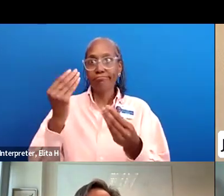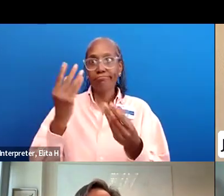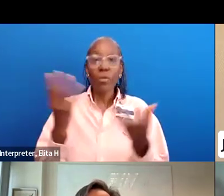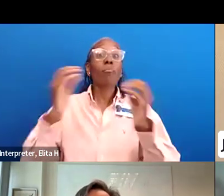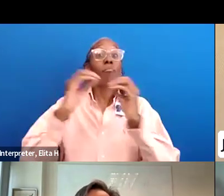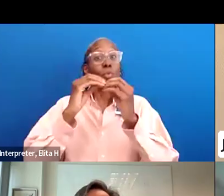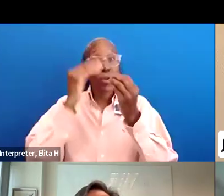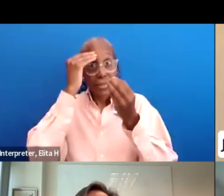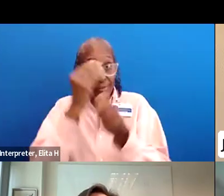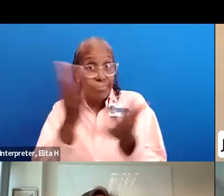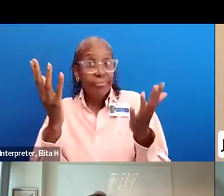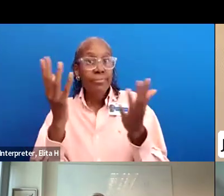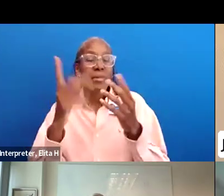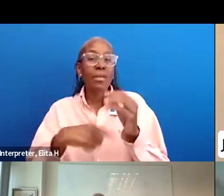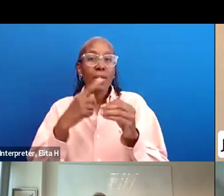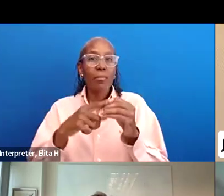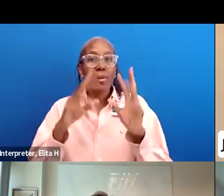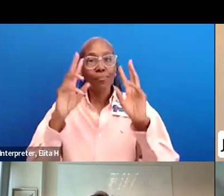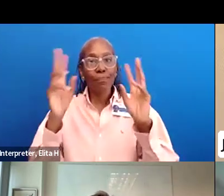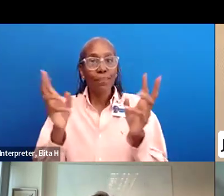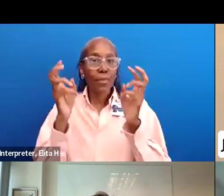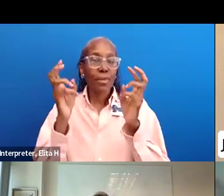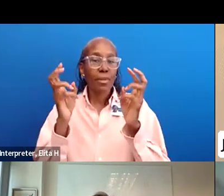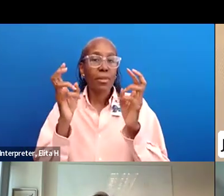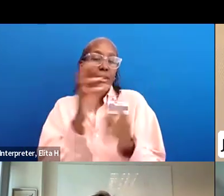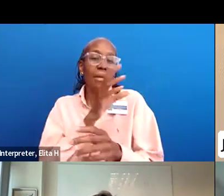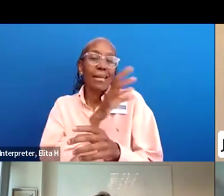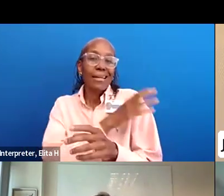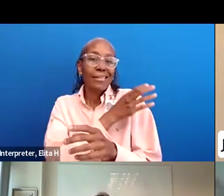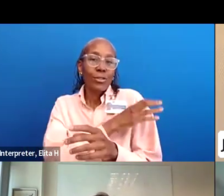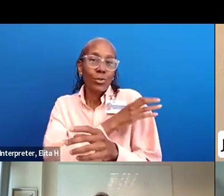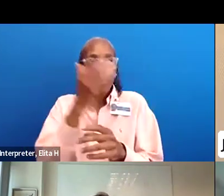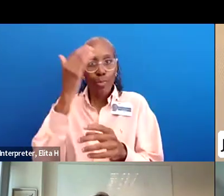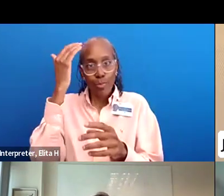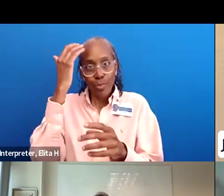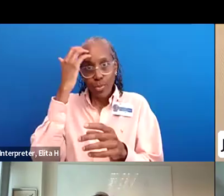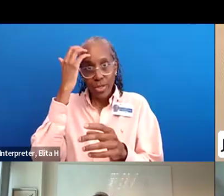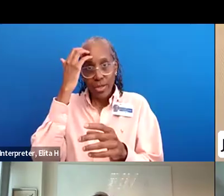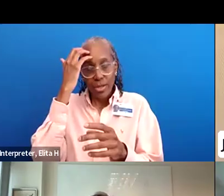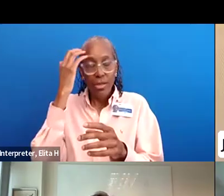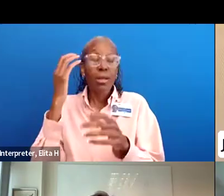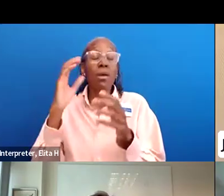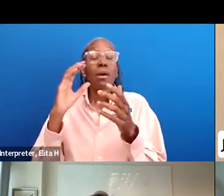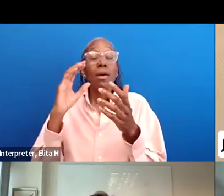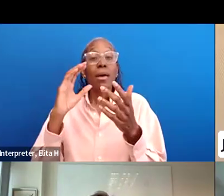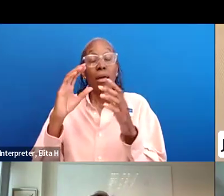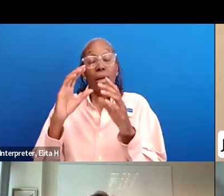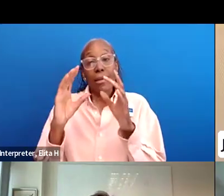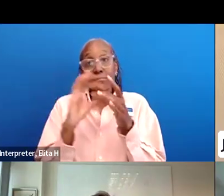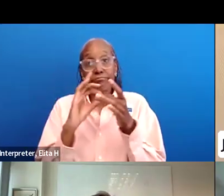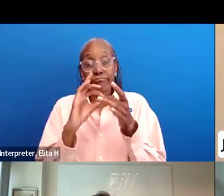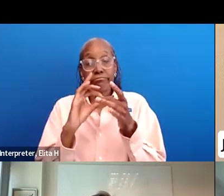more information about implantable brain-computer interface collaborative community, which